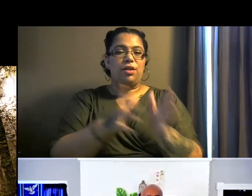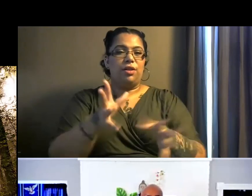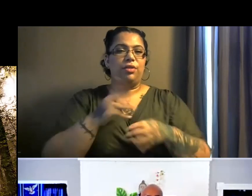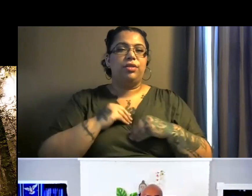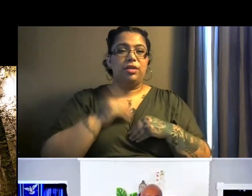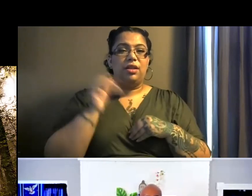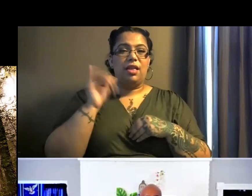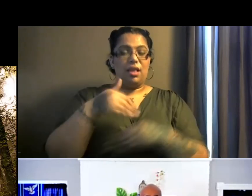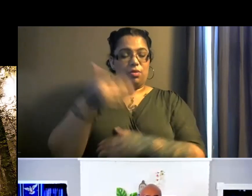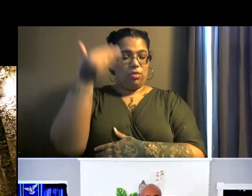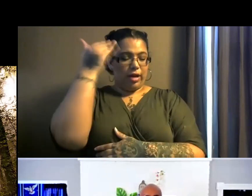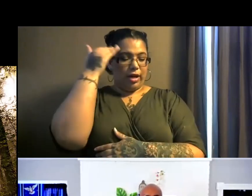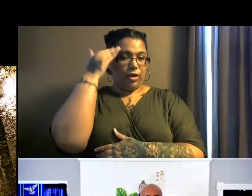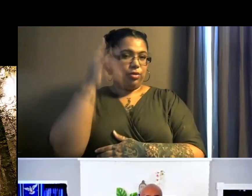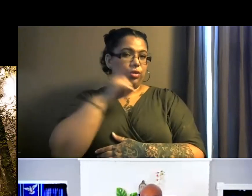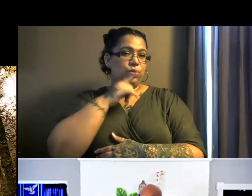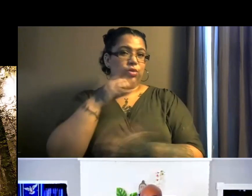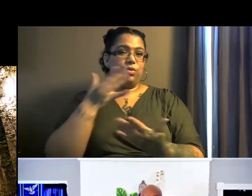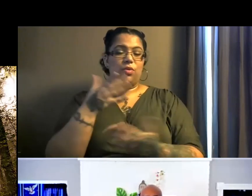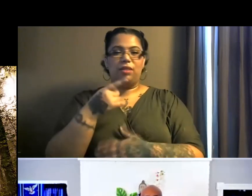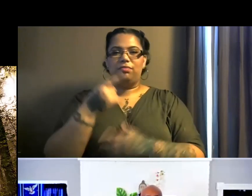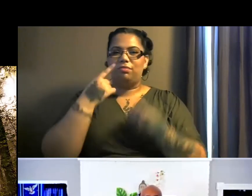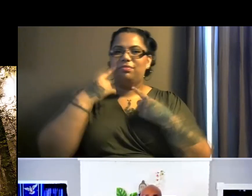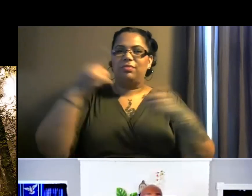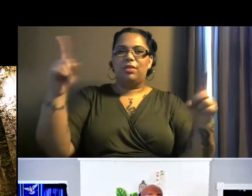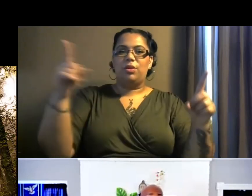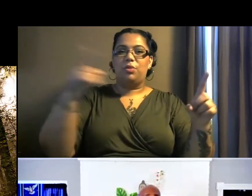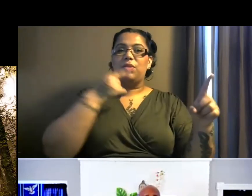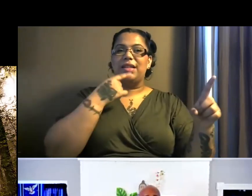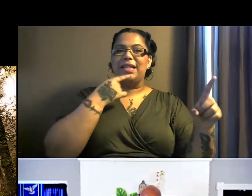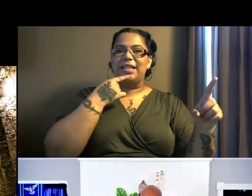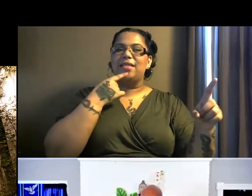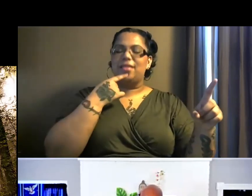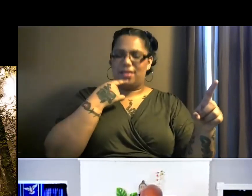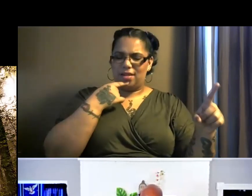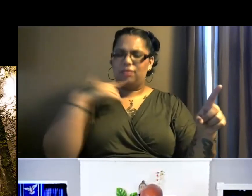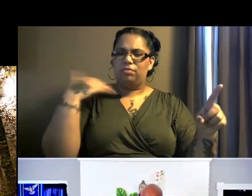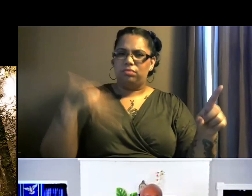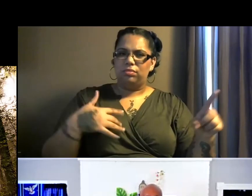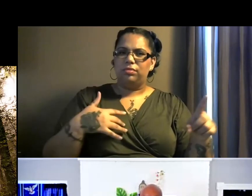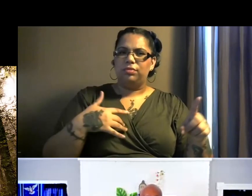be true is declared, and therefore we are able to say with conviction and